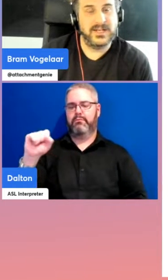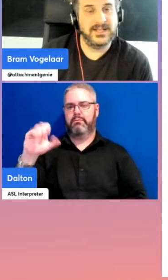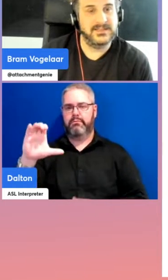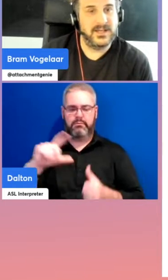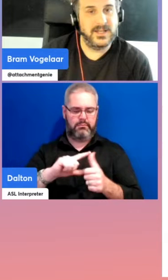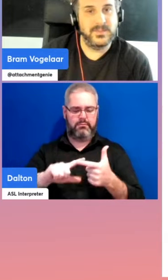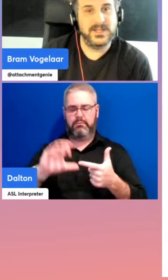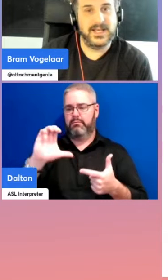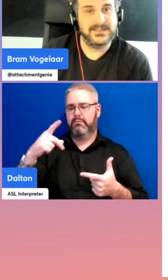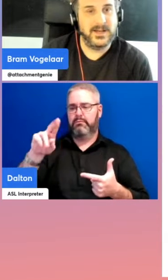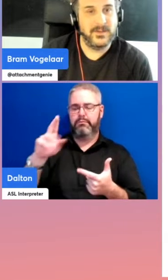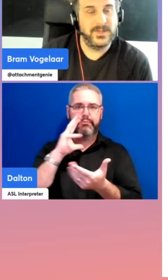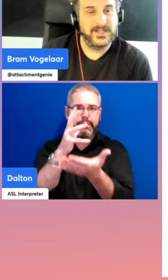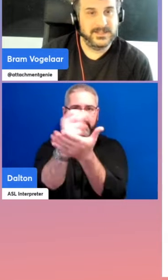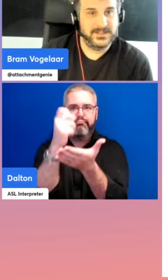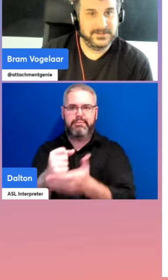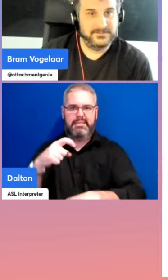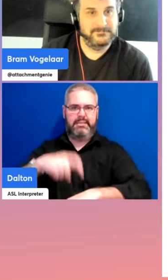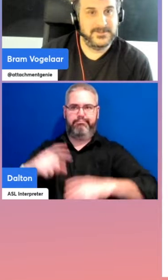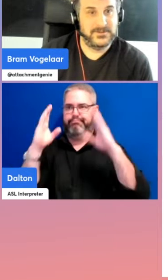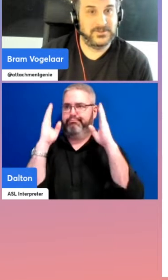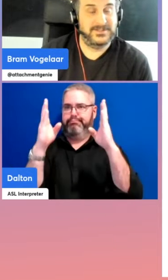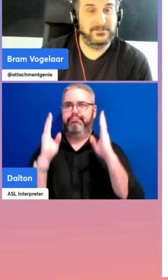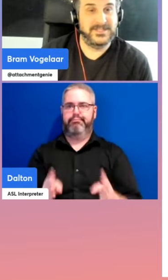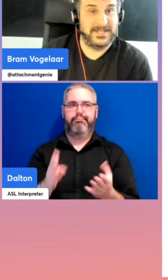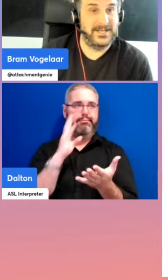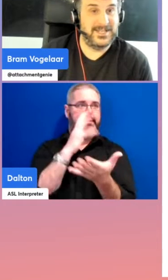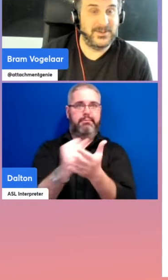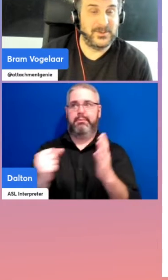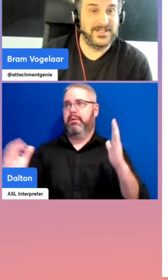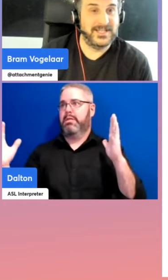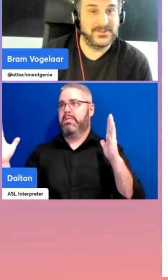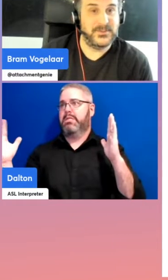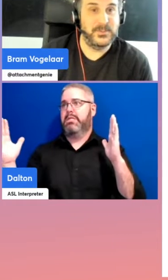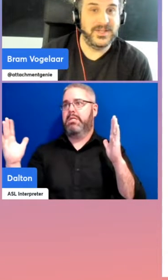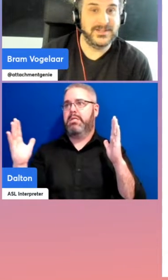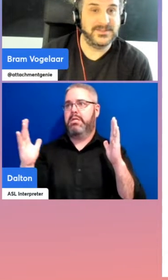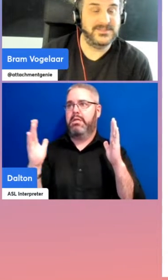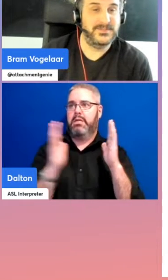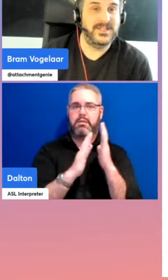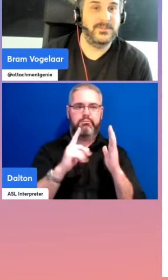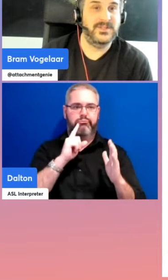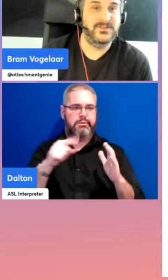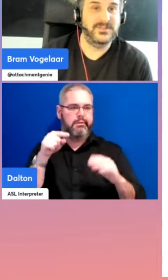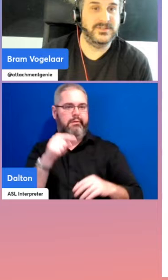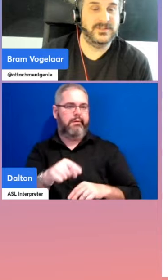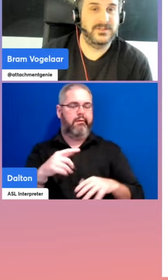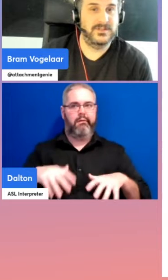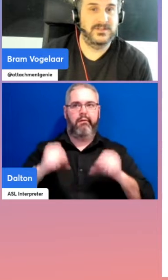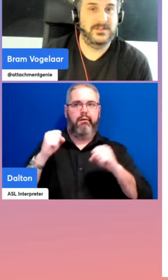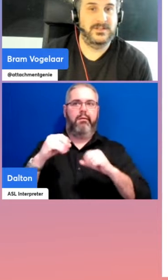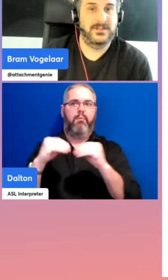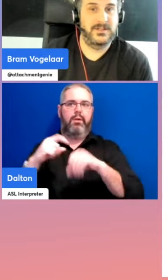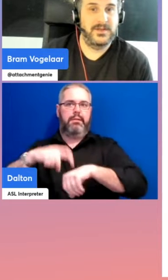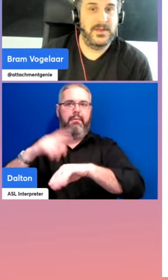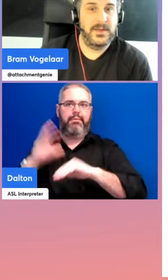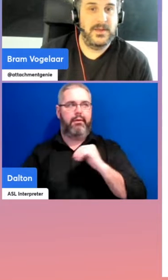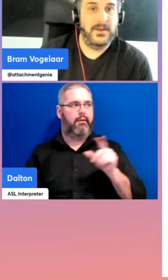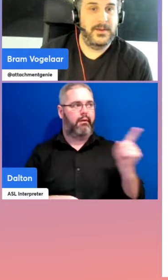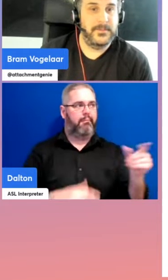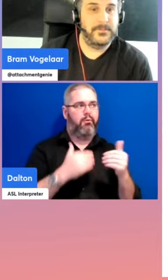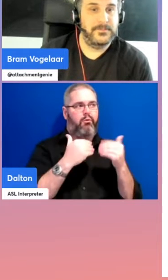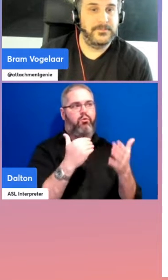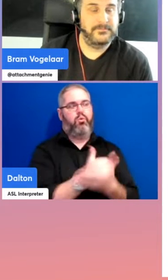run out in X time, and X time should be slightly longer than it took Bill to spin up a new server.